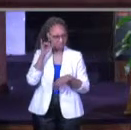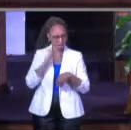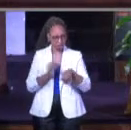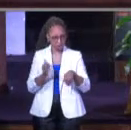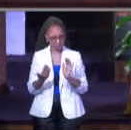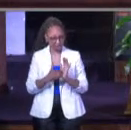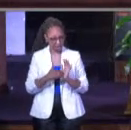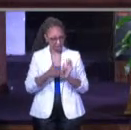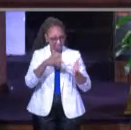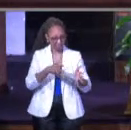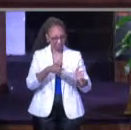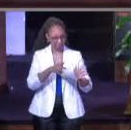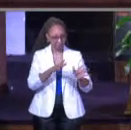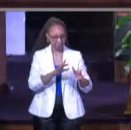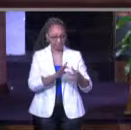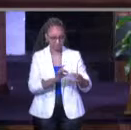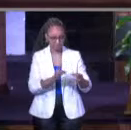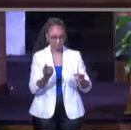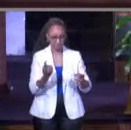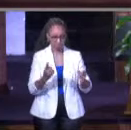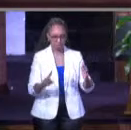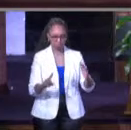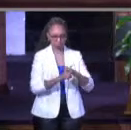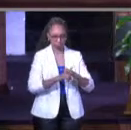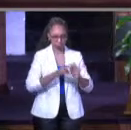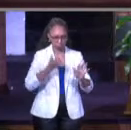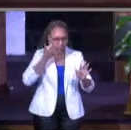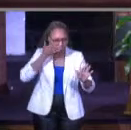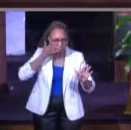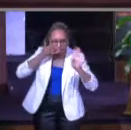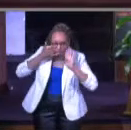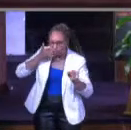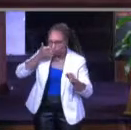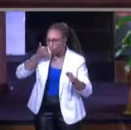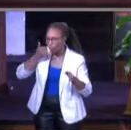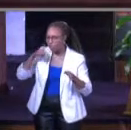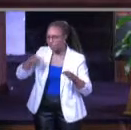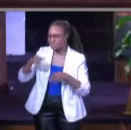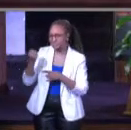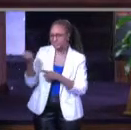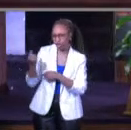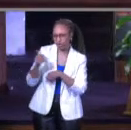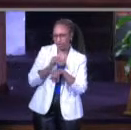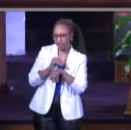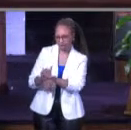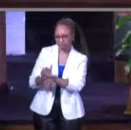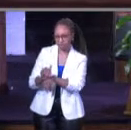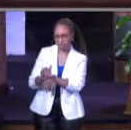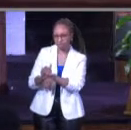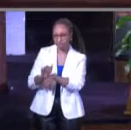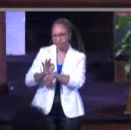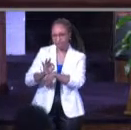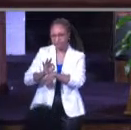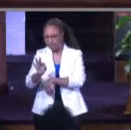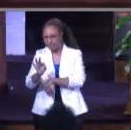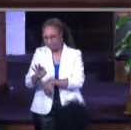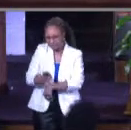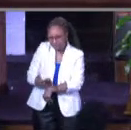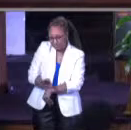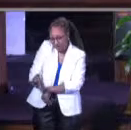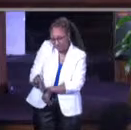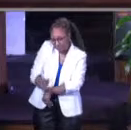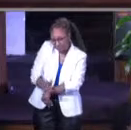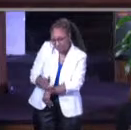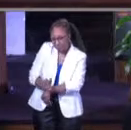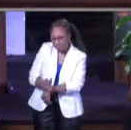message, somebody said, hello, the doctor picked up. Now, this is Saturday night at 9 o'clock. This last night, 9